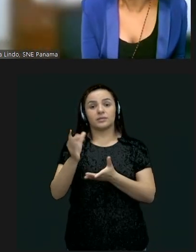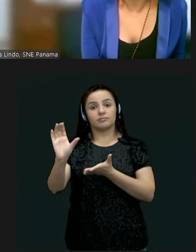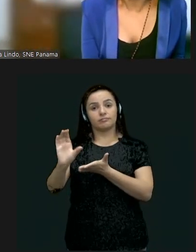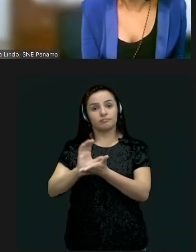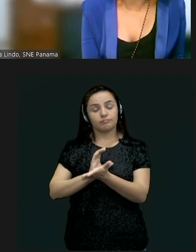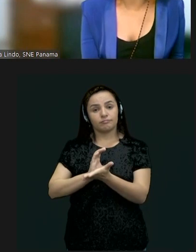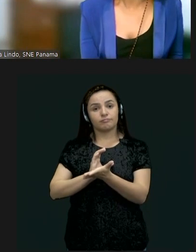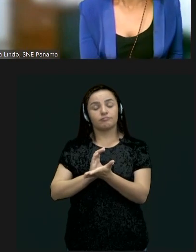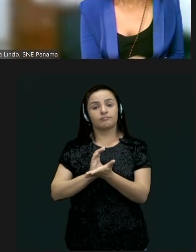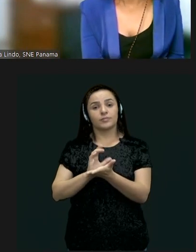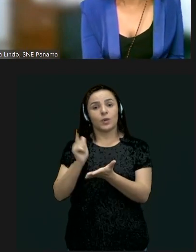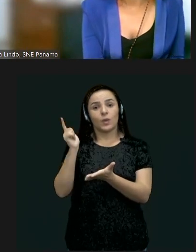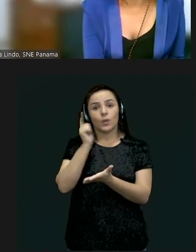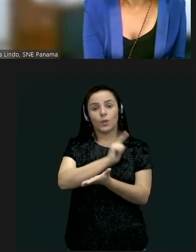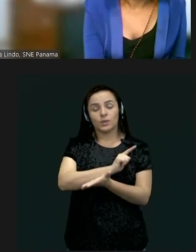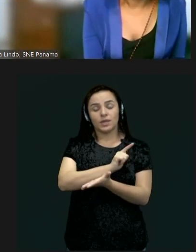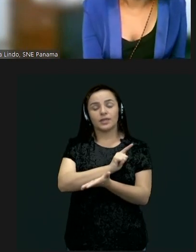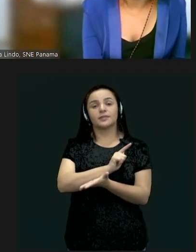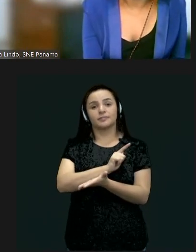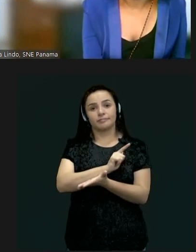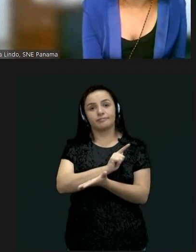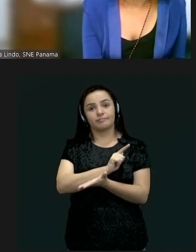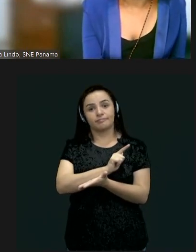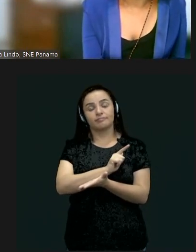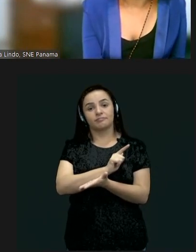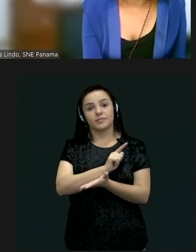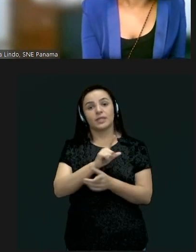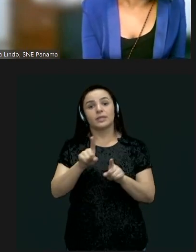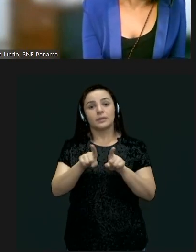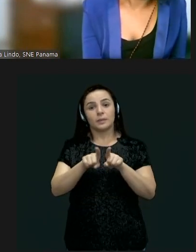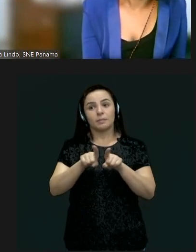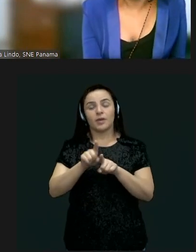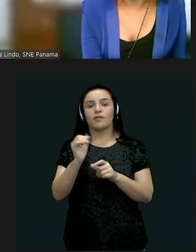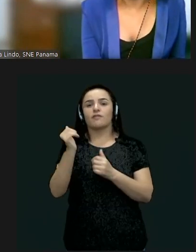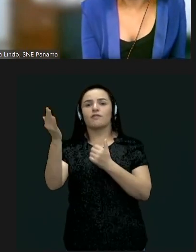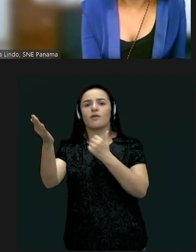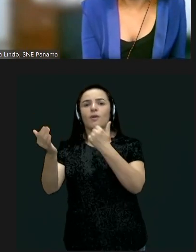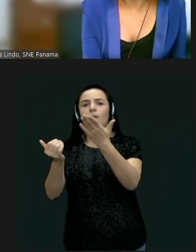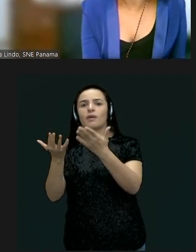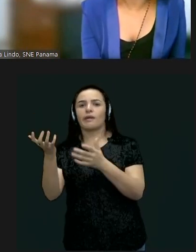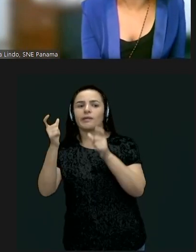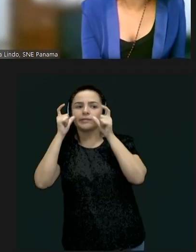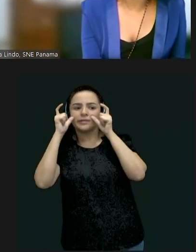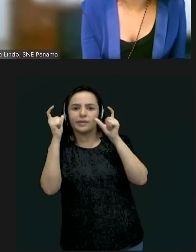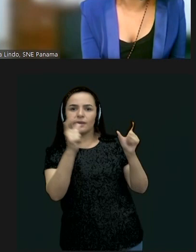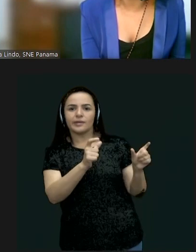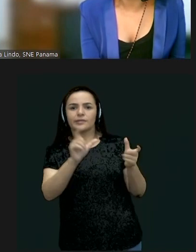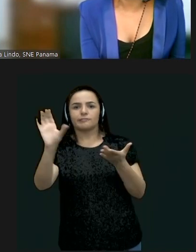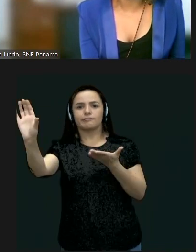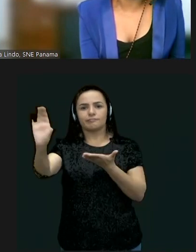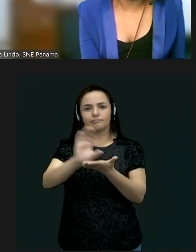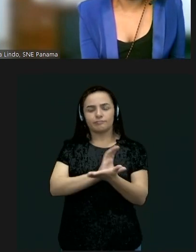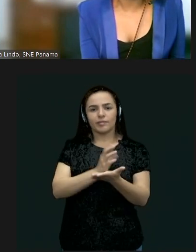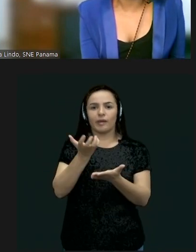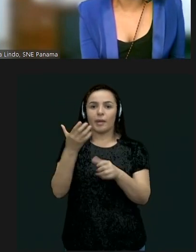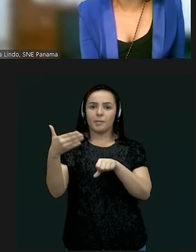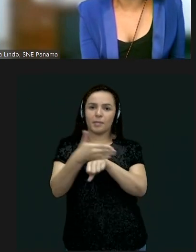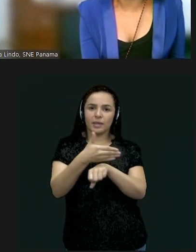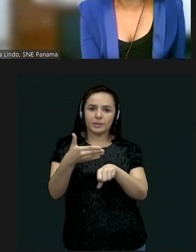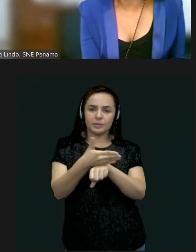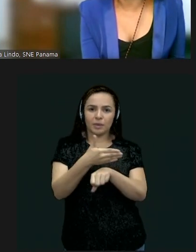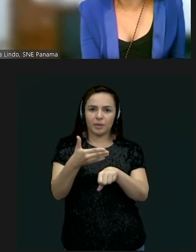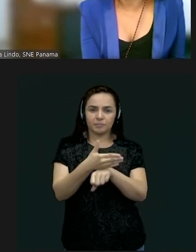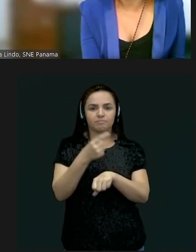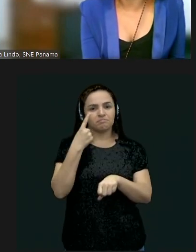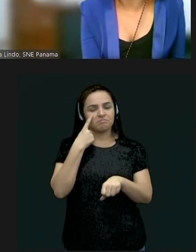that information to any investors that want to be part of the elements